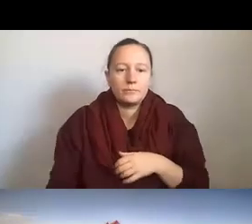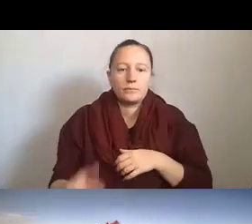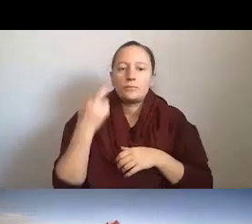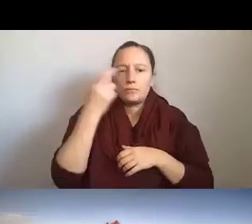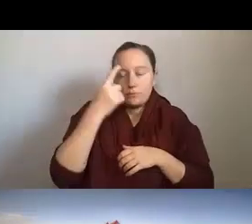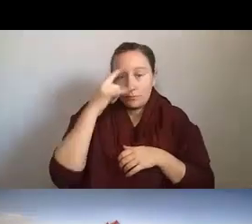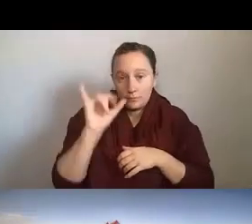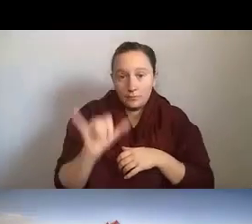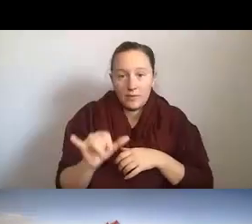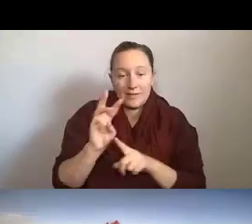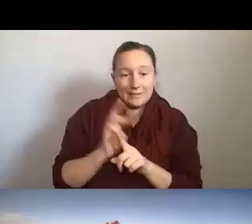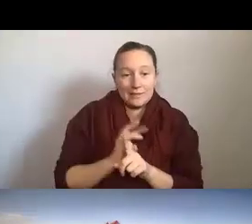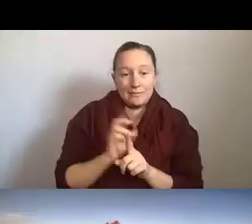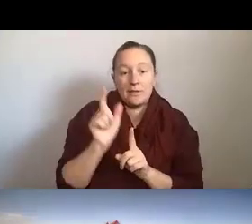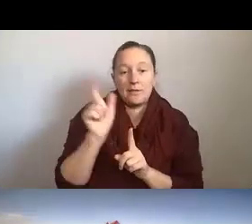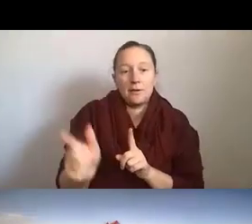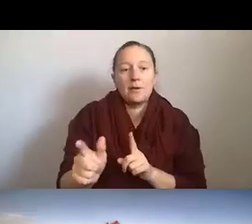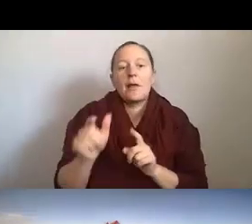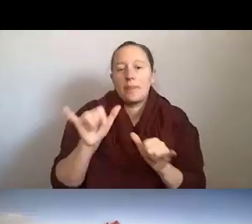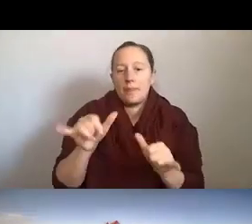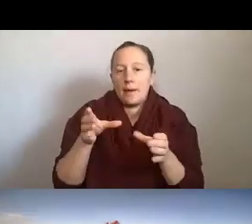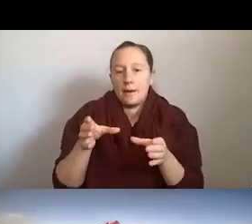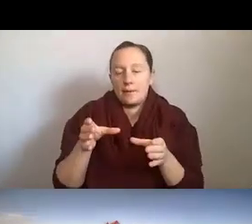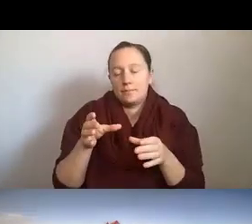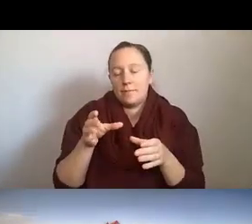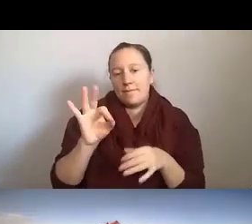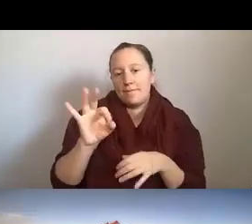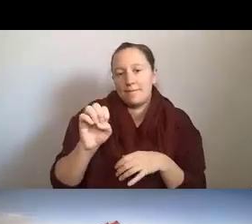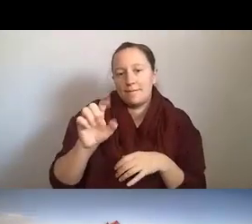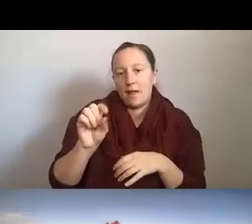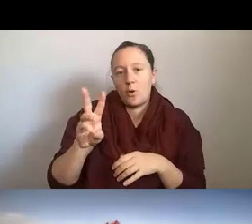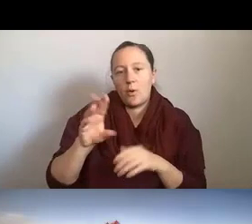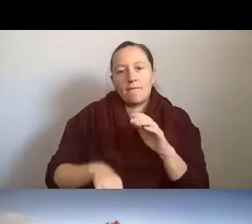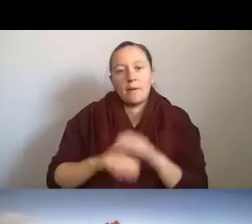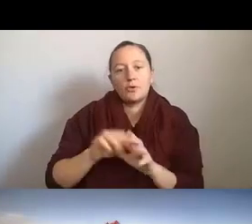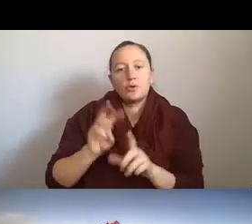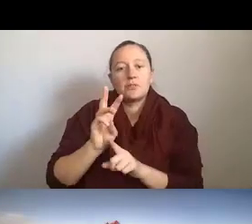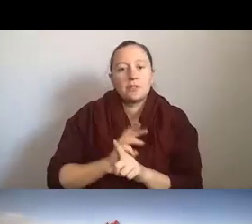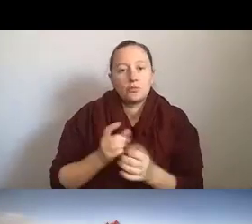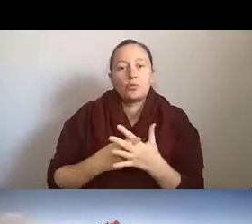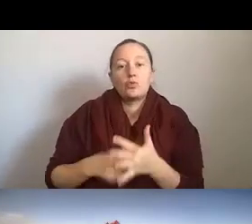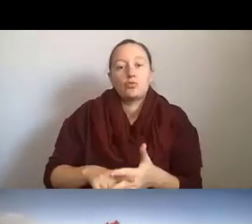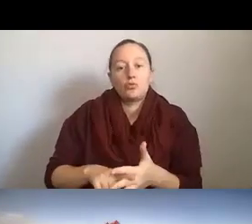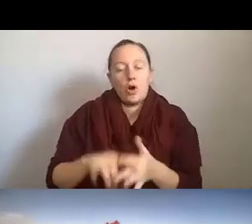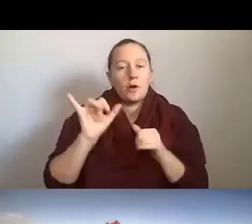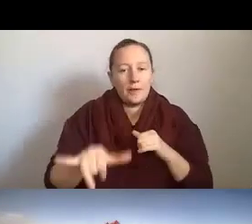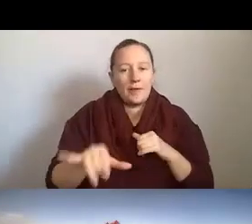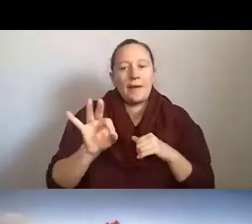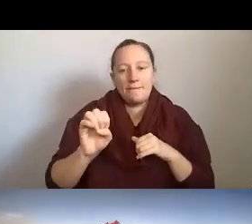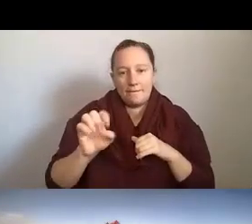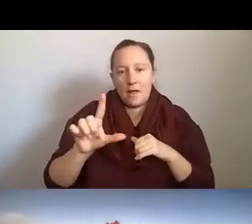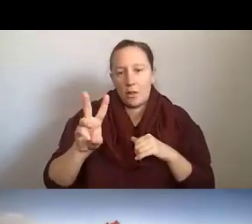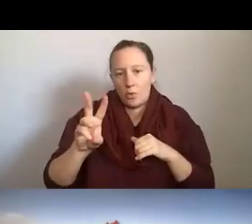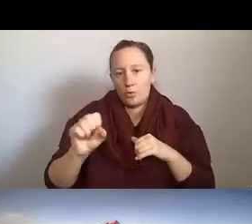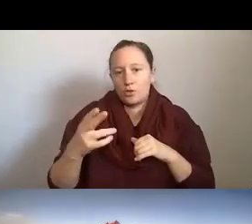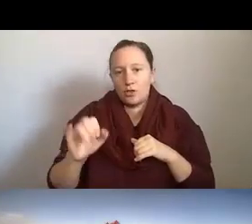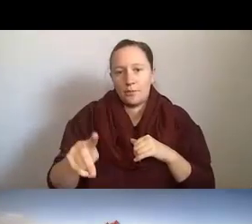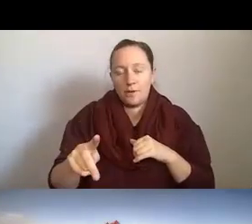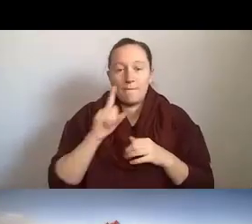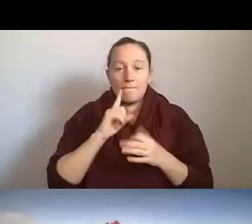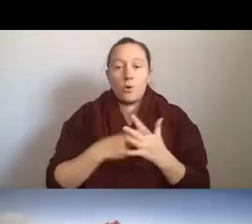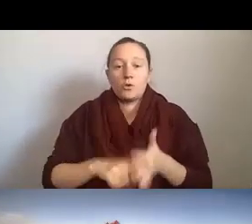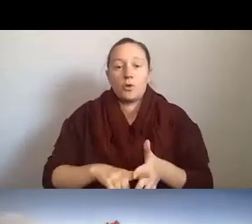is that the fellow has up to 6 months to activate that fellowship. In order to activate the fellowship, you